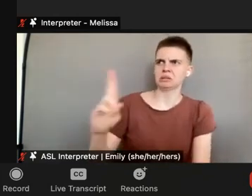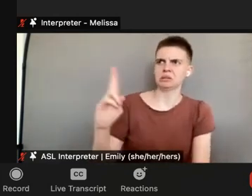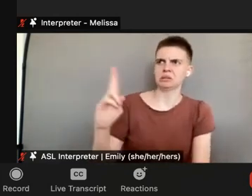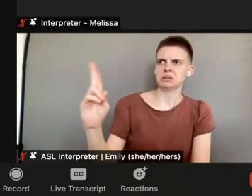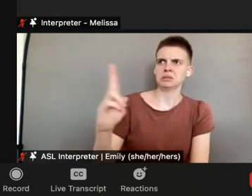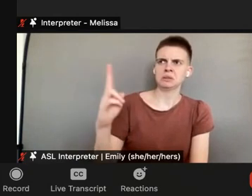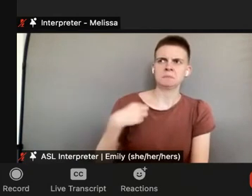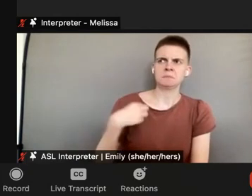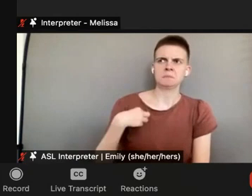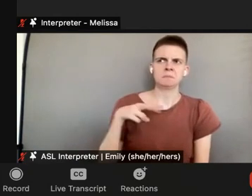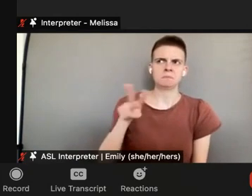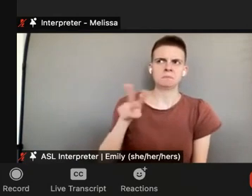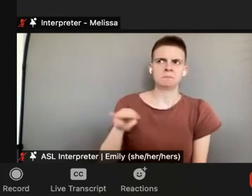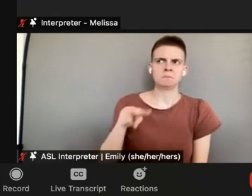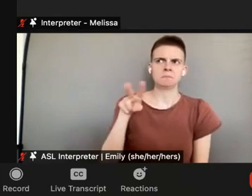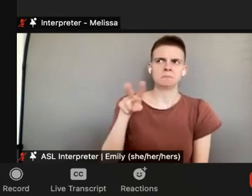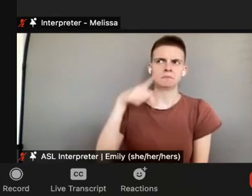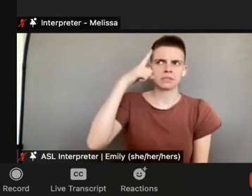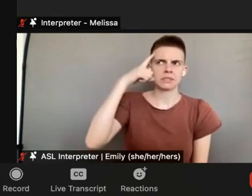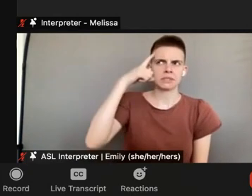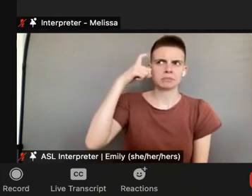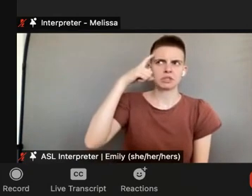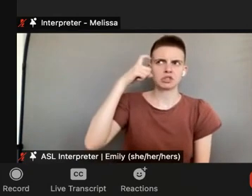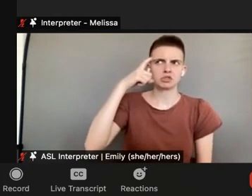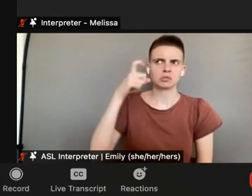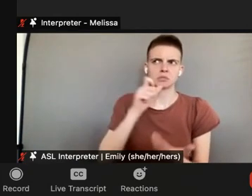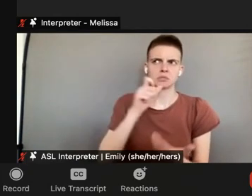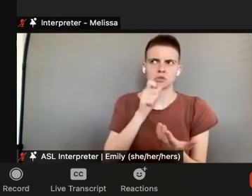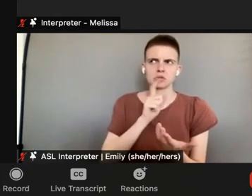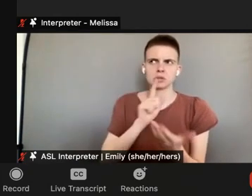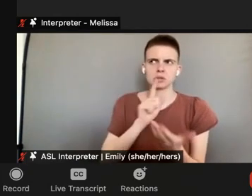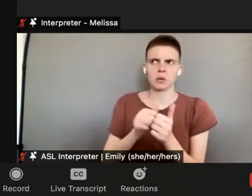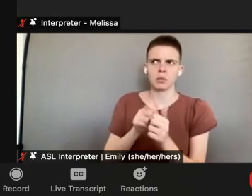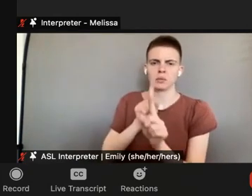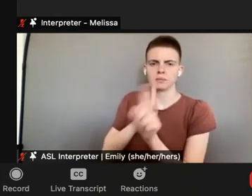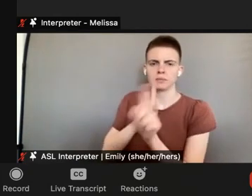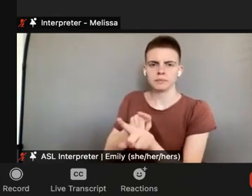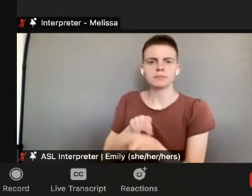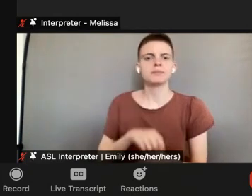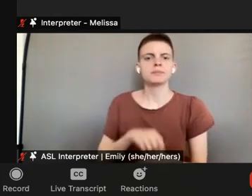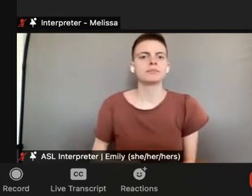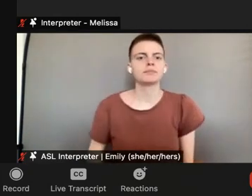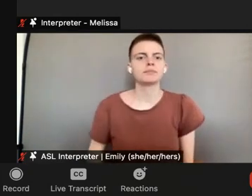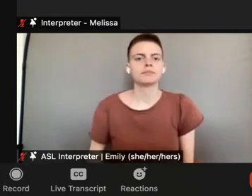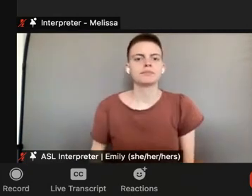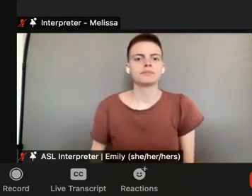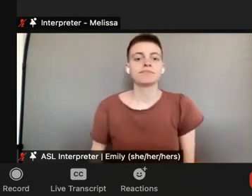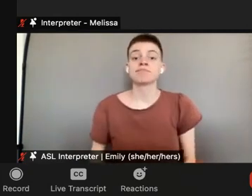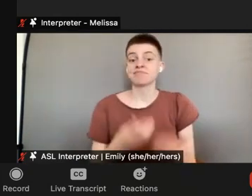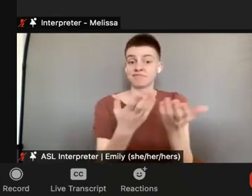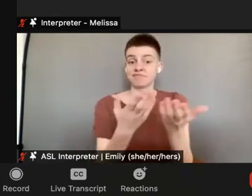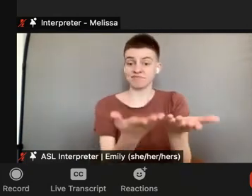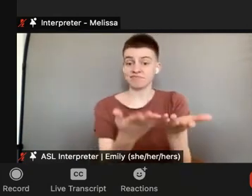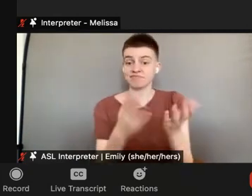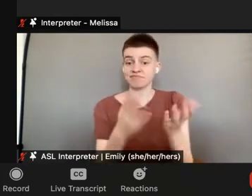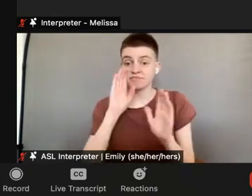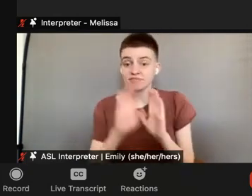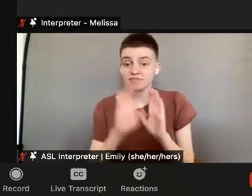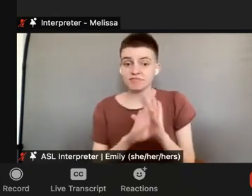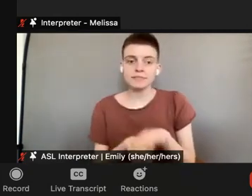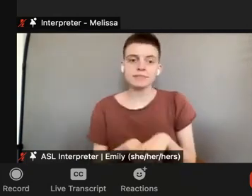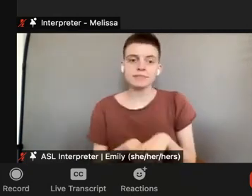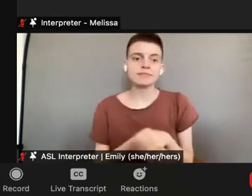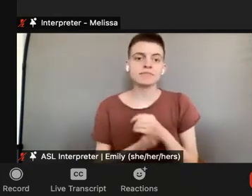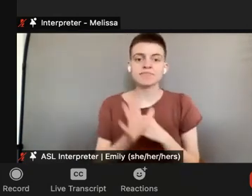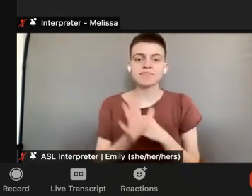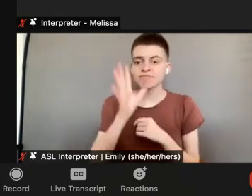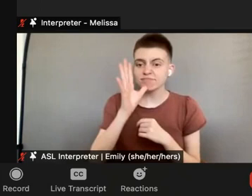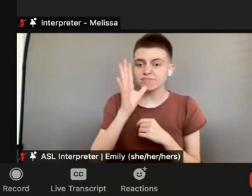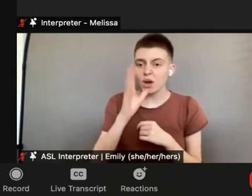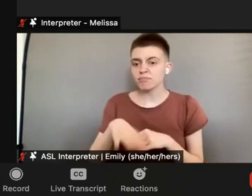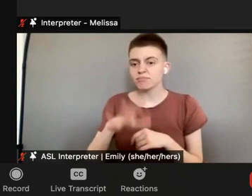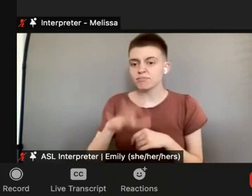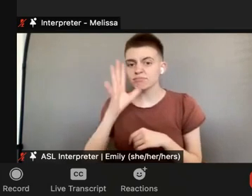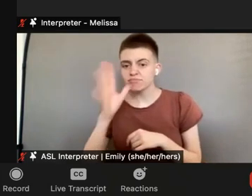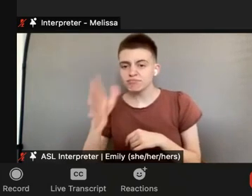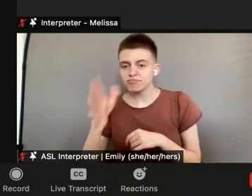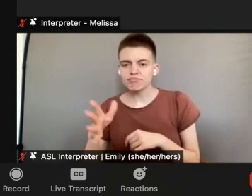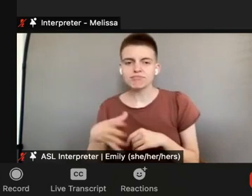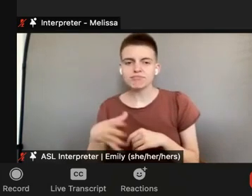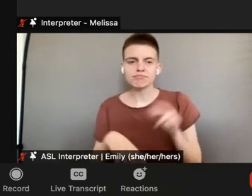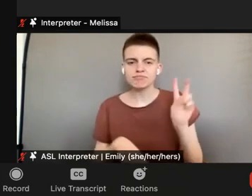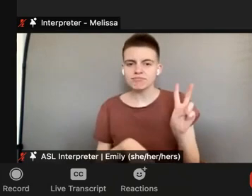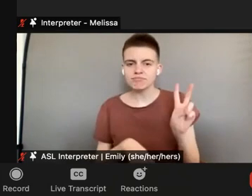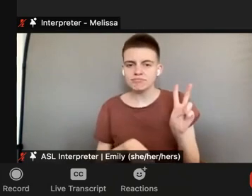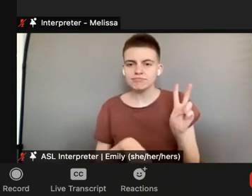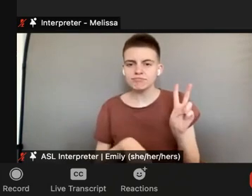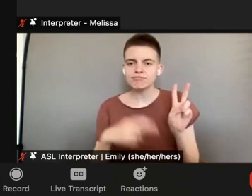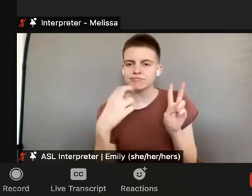what I'm supposed to do next. So even if we look at an image like this, where, mom and grandma are close to Jim